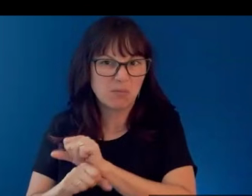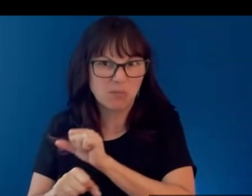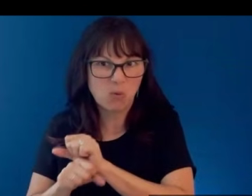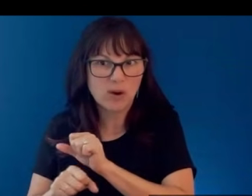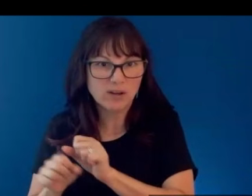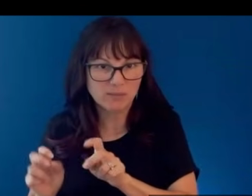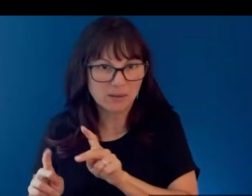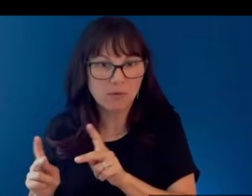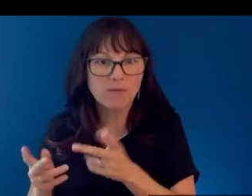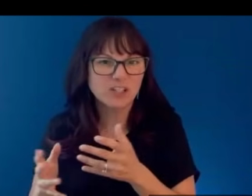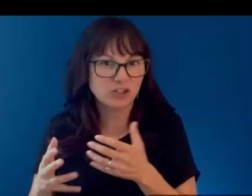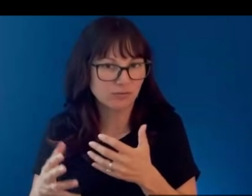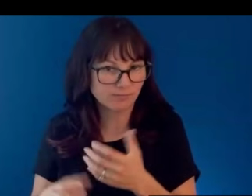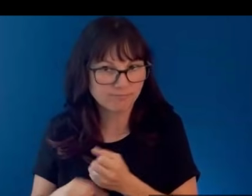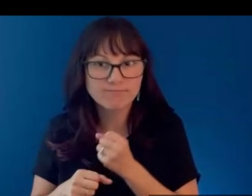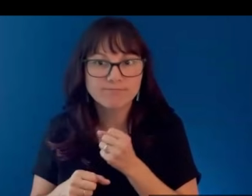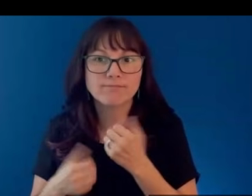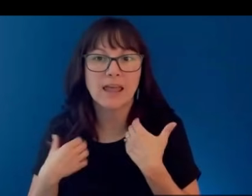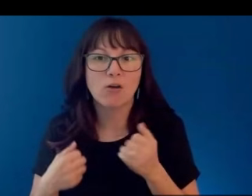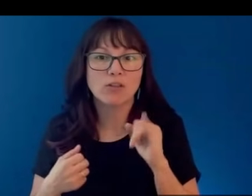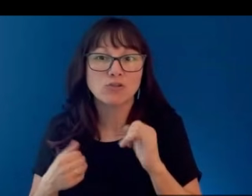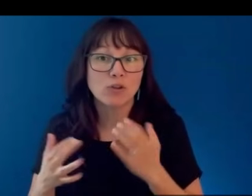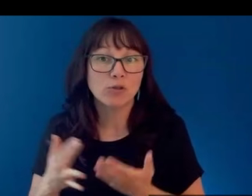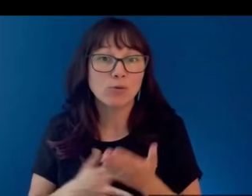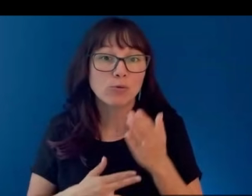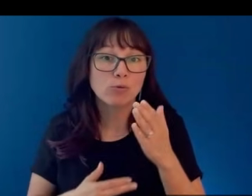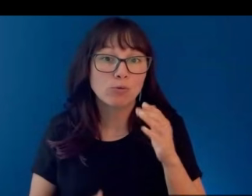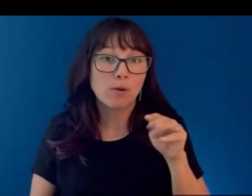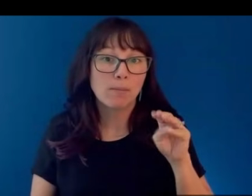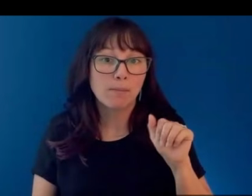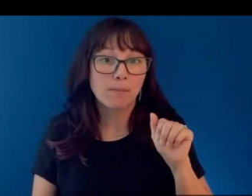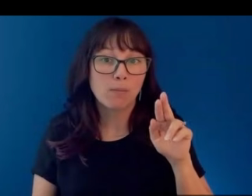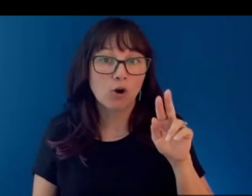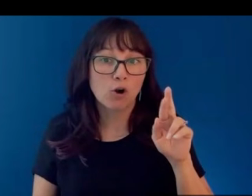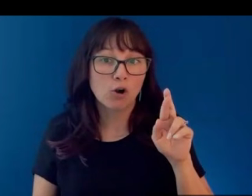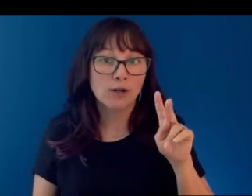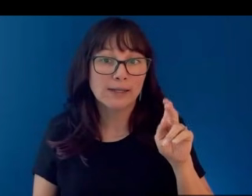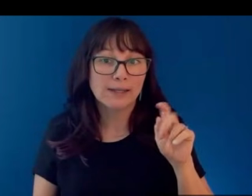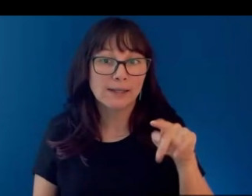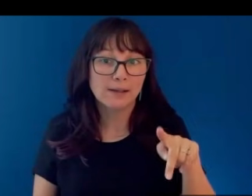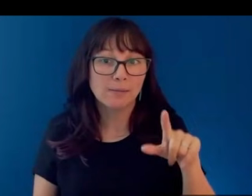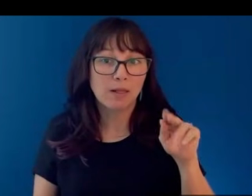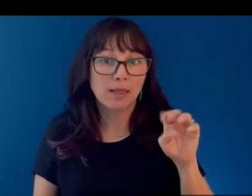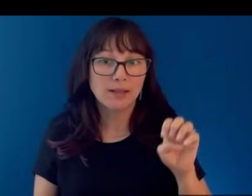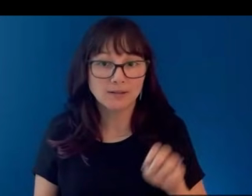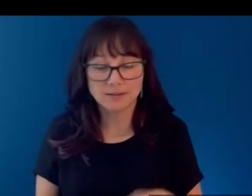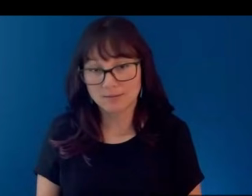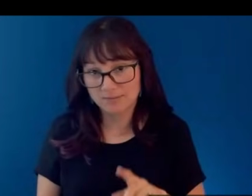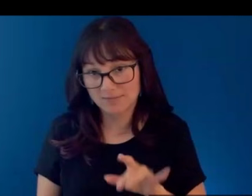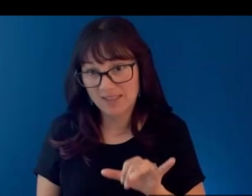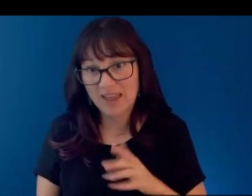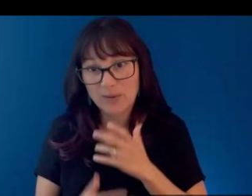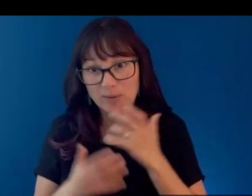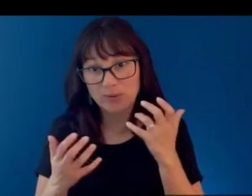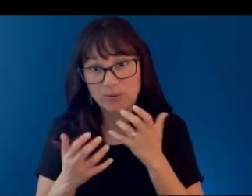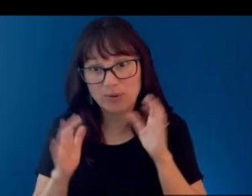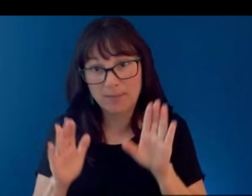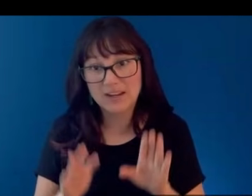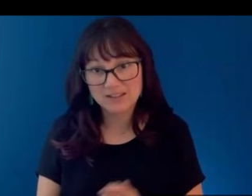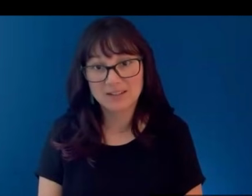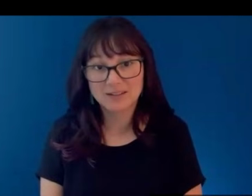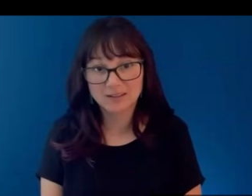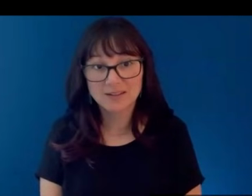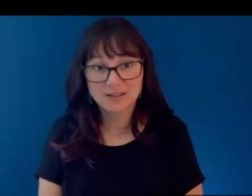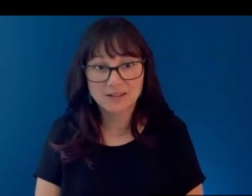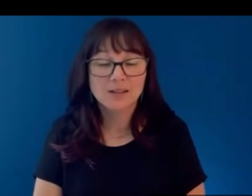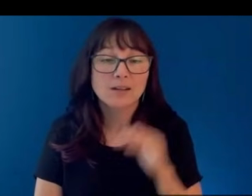workers got health insurance through the marketplace. Yeah, that is an amazing thing.